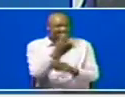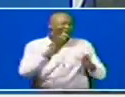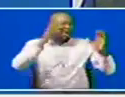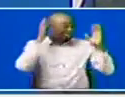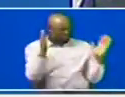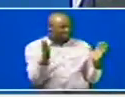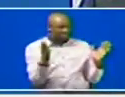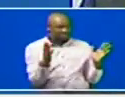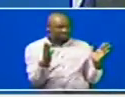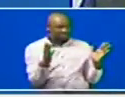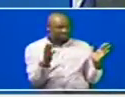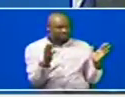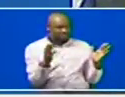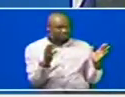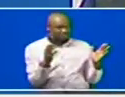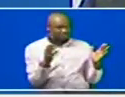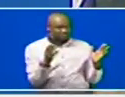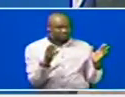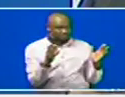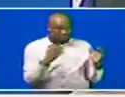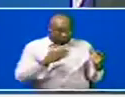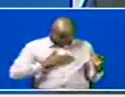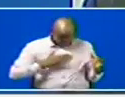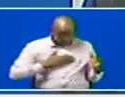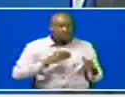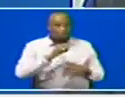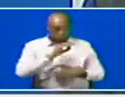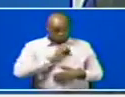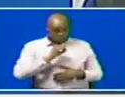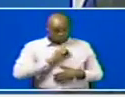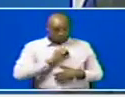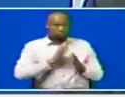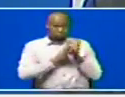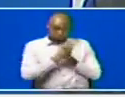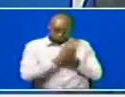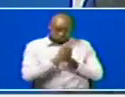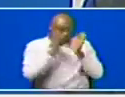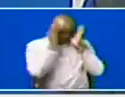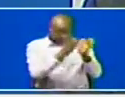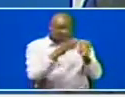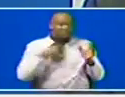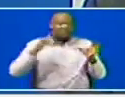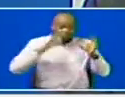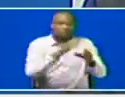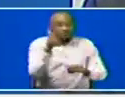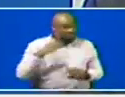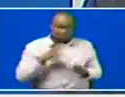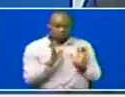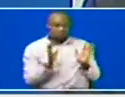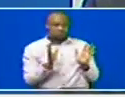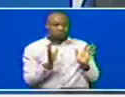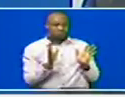great, and my own passionate commitment to not imposing things on other mm-hmm. people mm-hmm. so